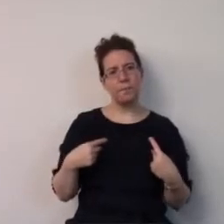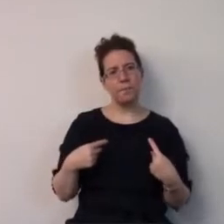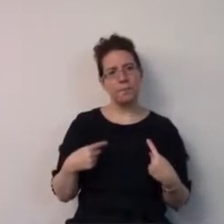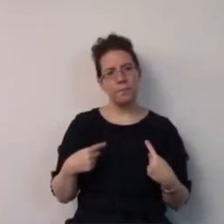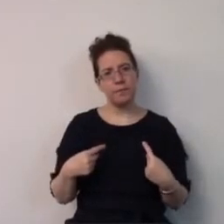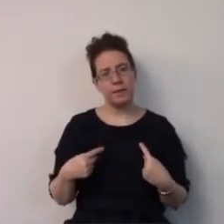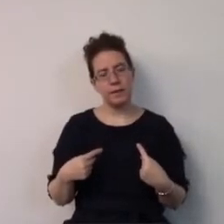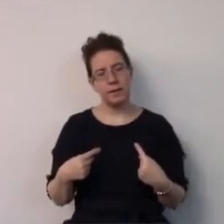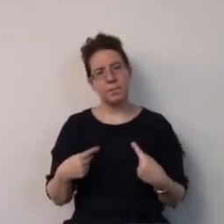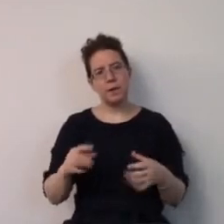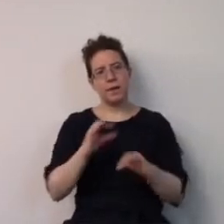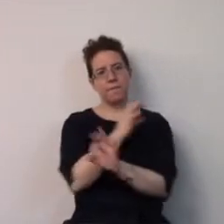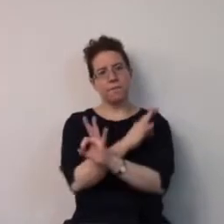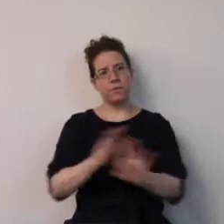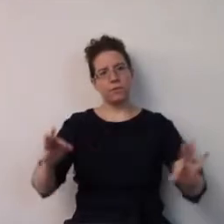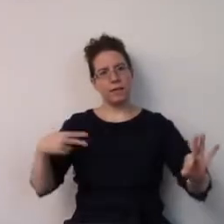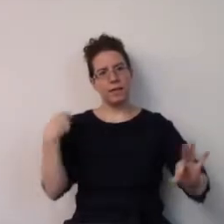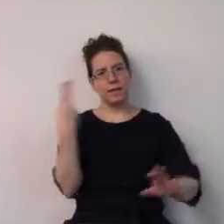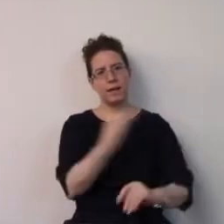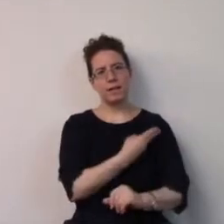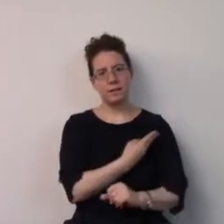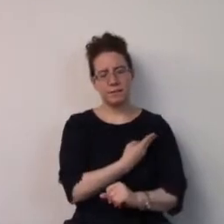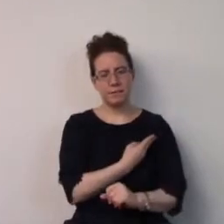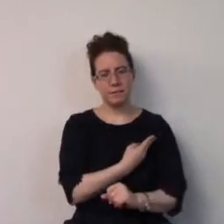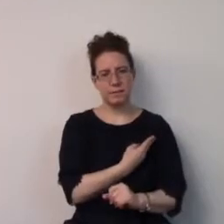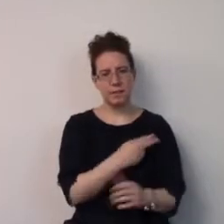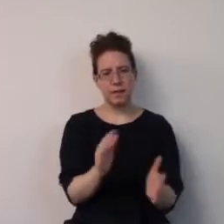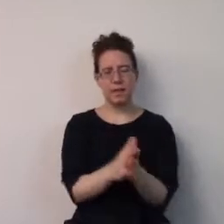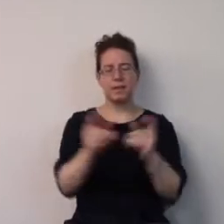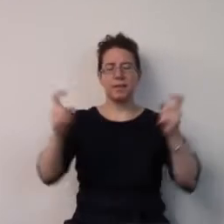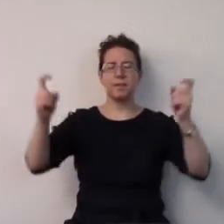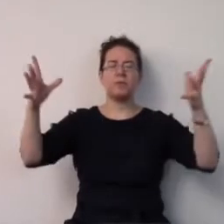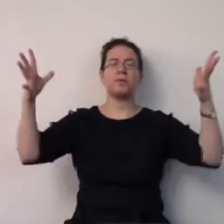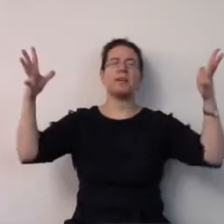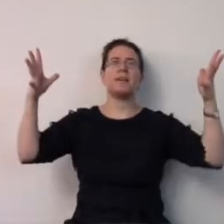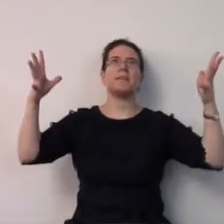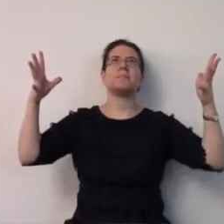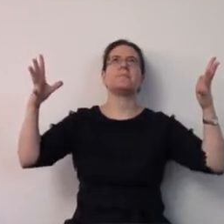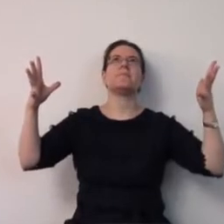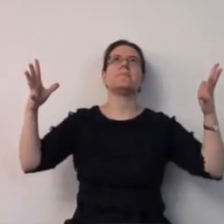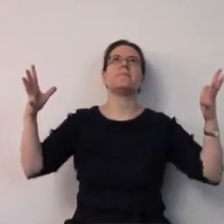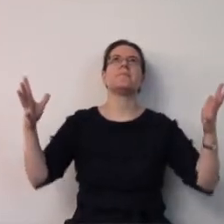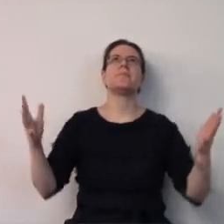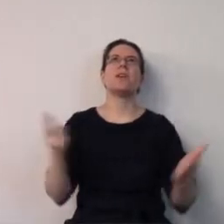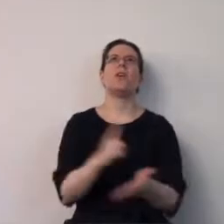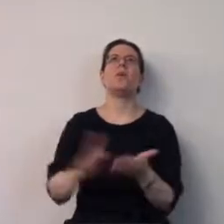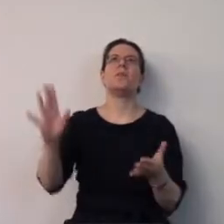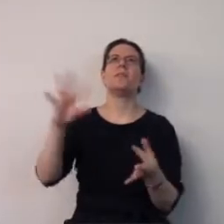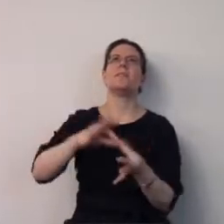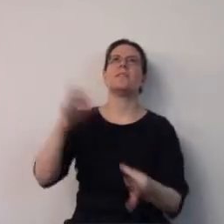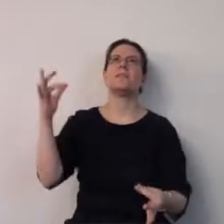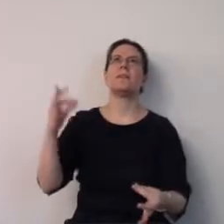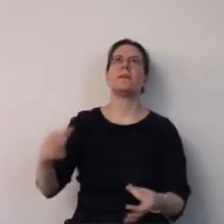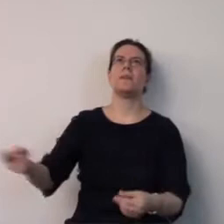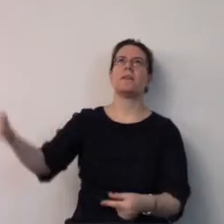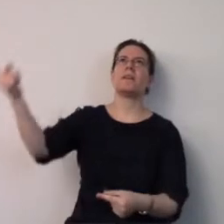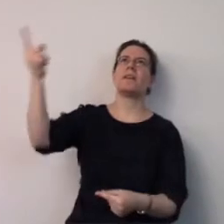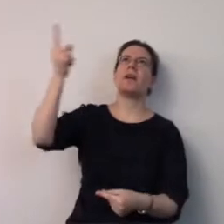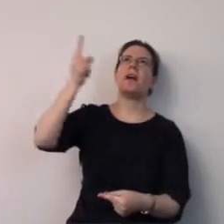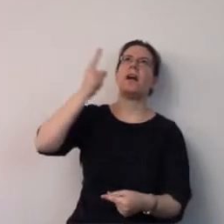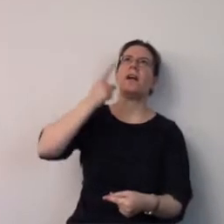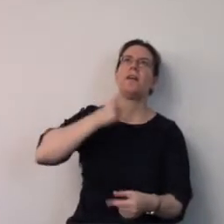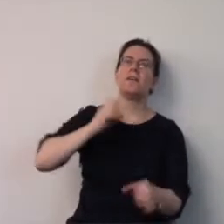it, we cannot see. Set us free. Yes. Come release, yes, us from those. Hallelujah.